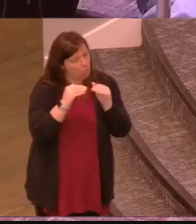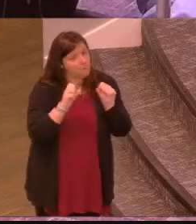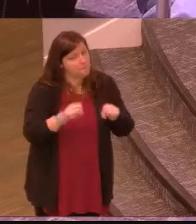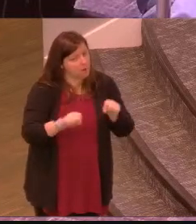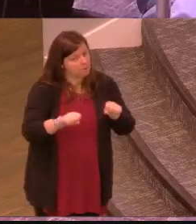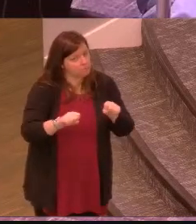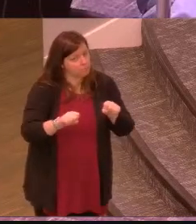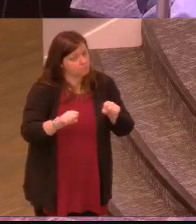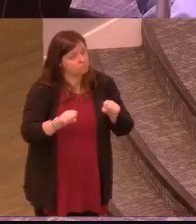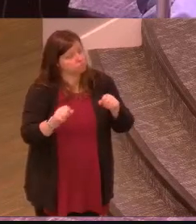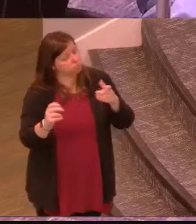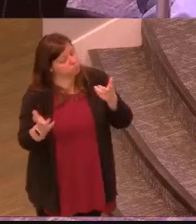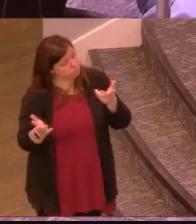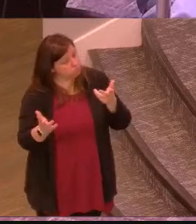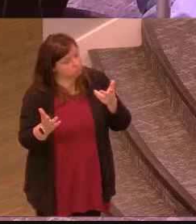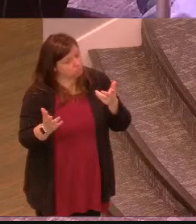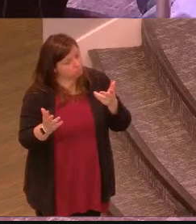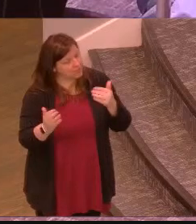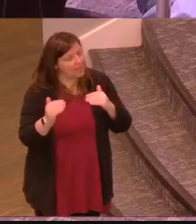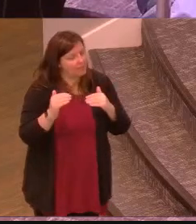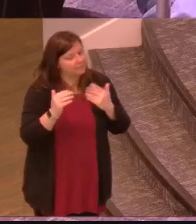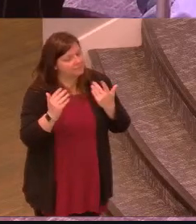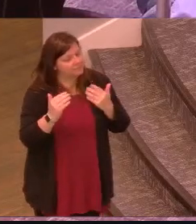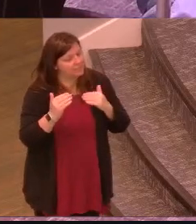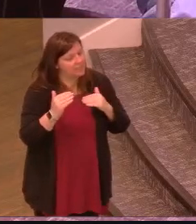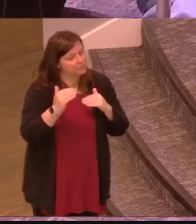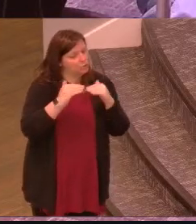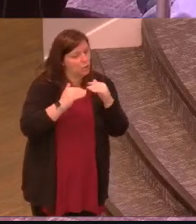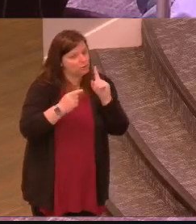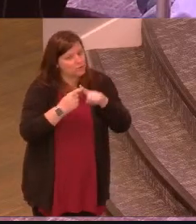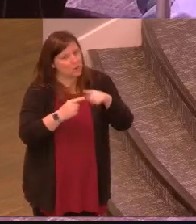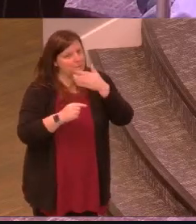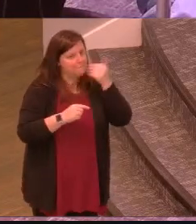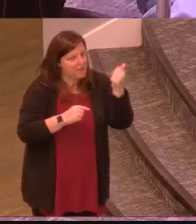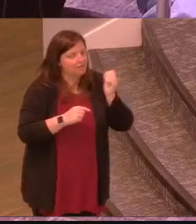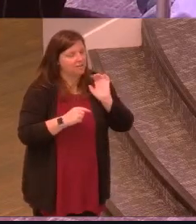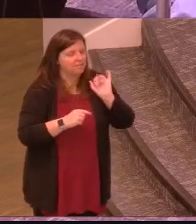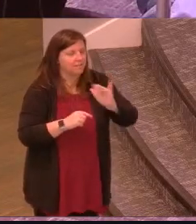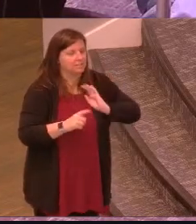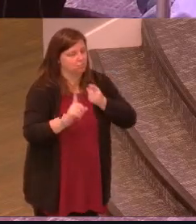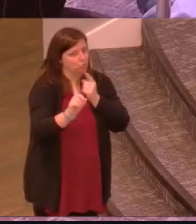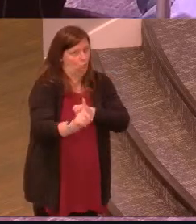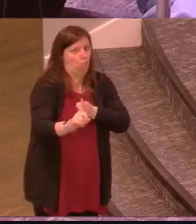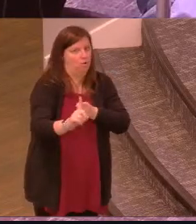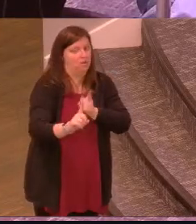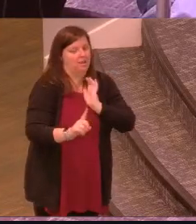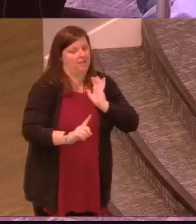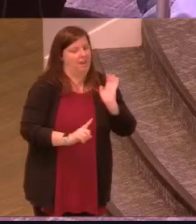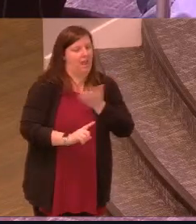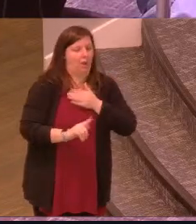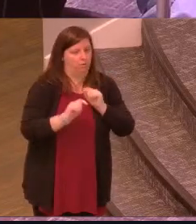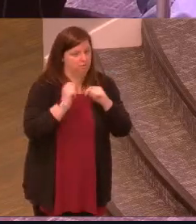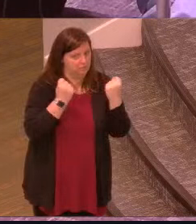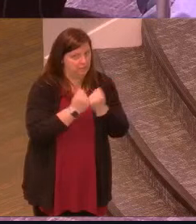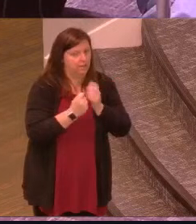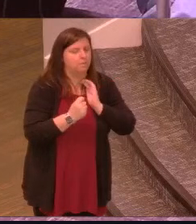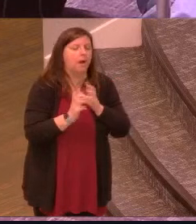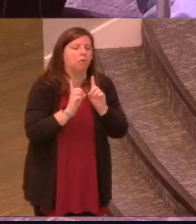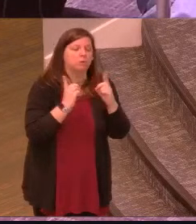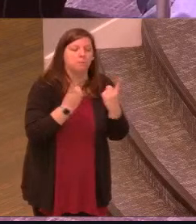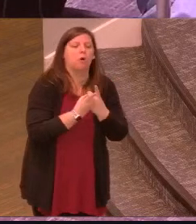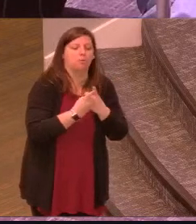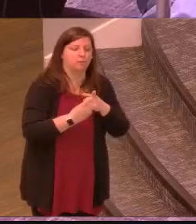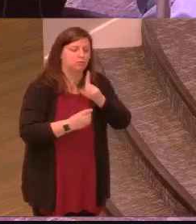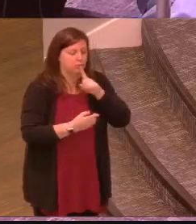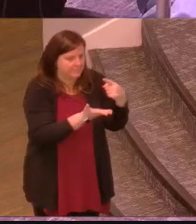get to better is where we're really pushing, and we are looking as a team at our departments just to see what is